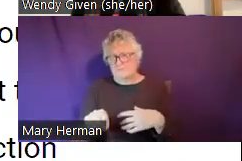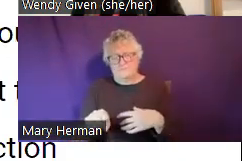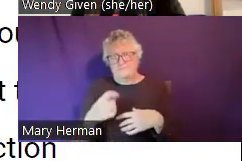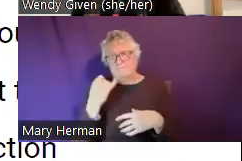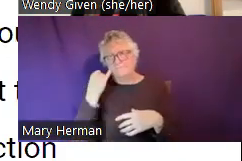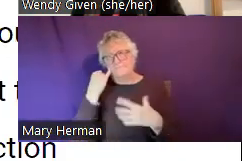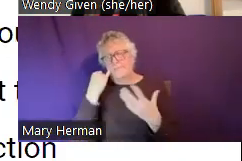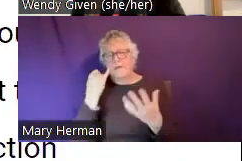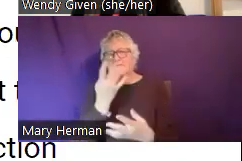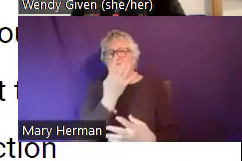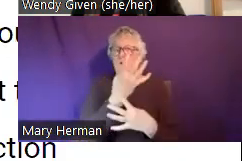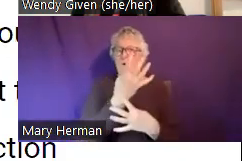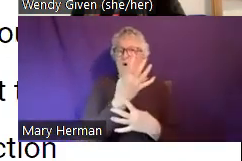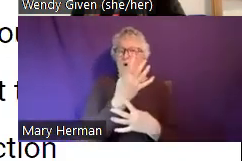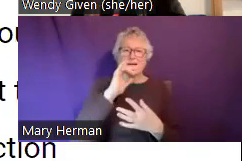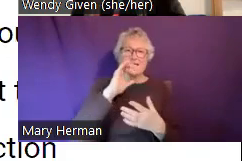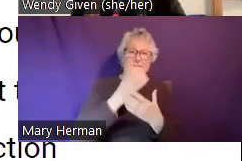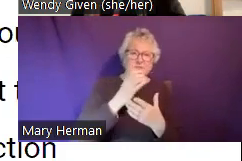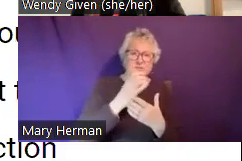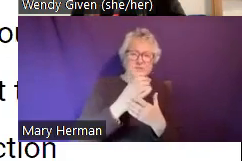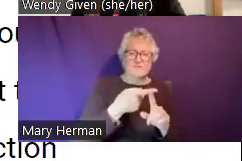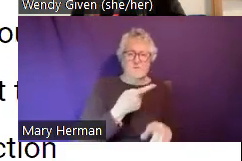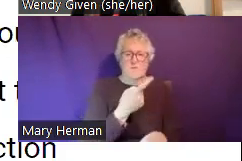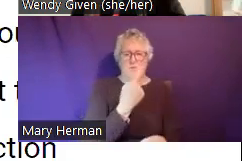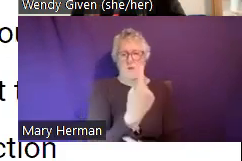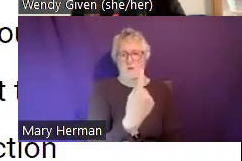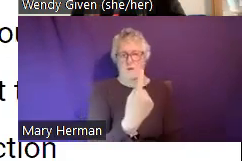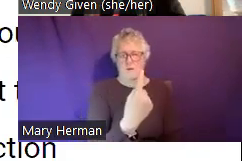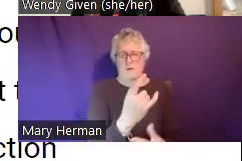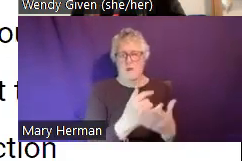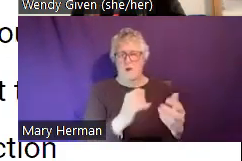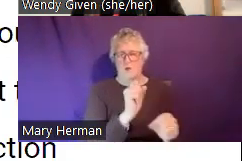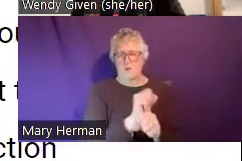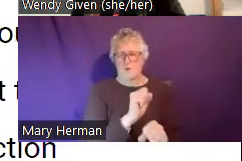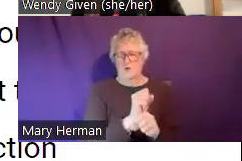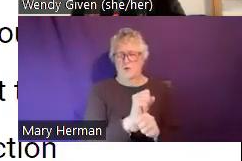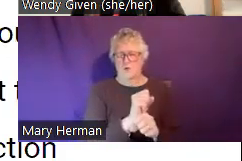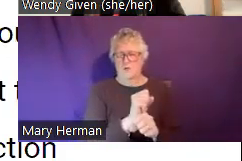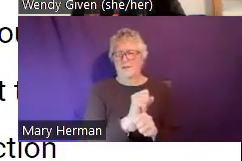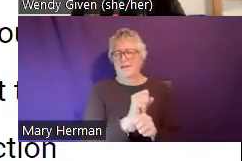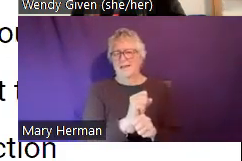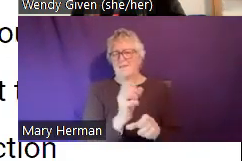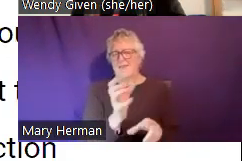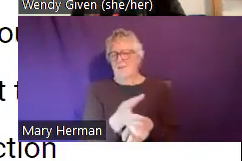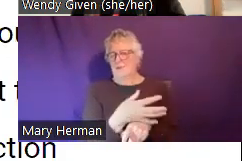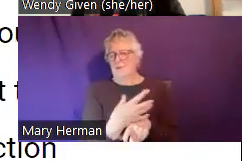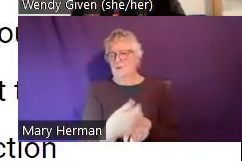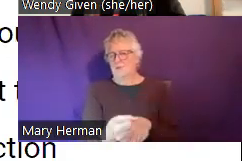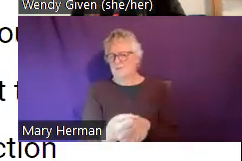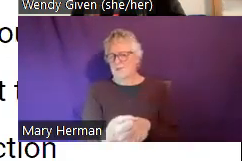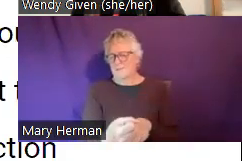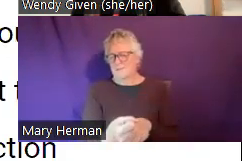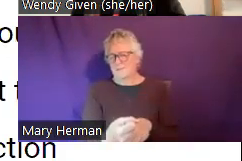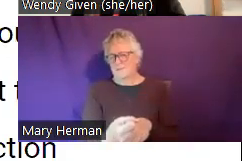artwork using 2 slots of your 10 past artworks, right?